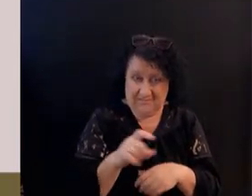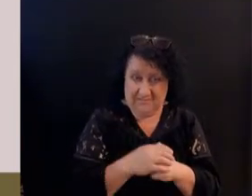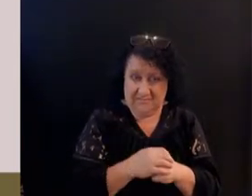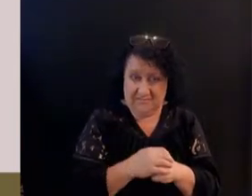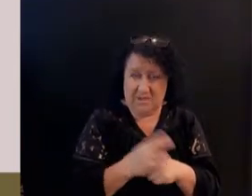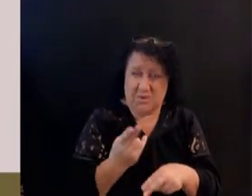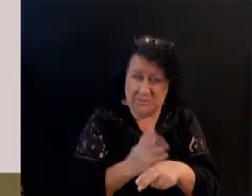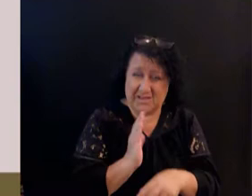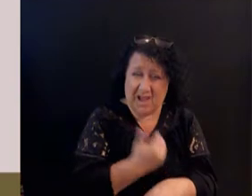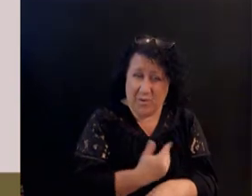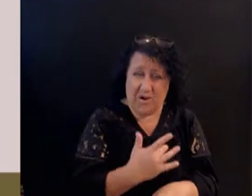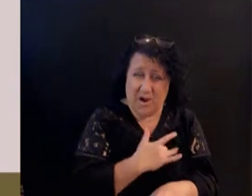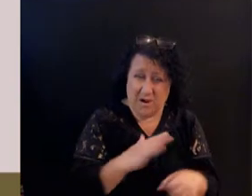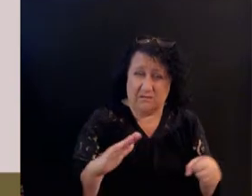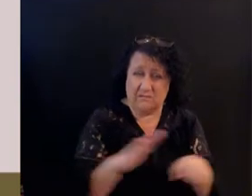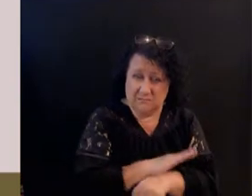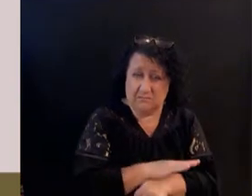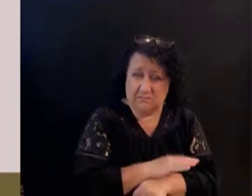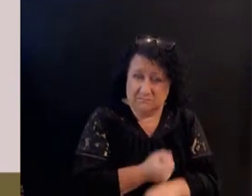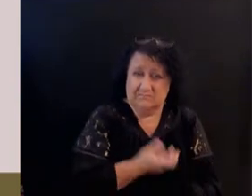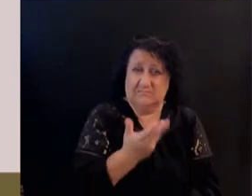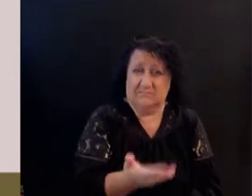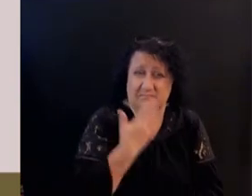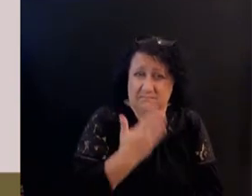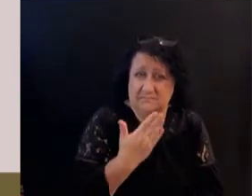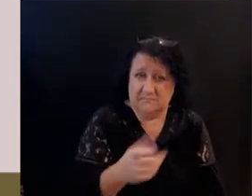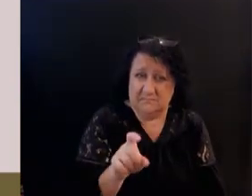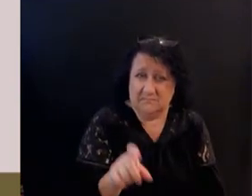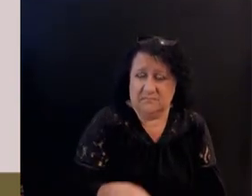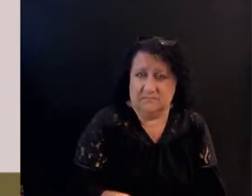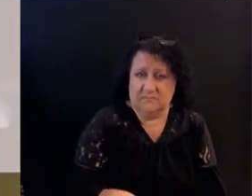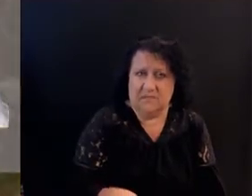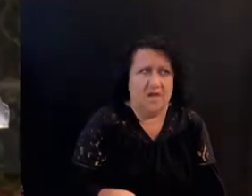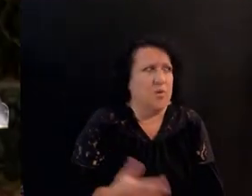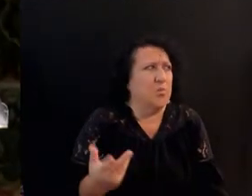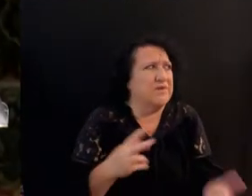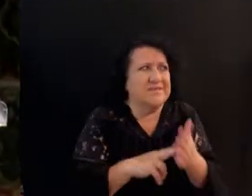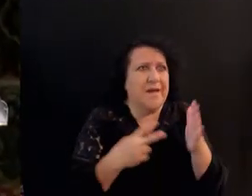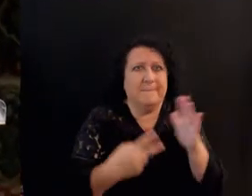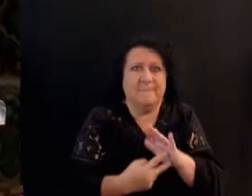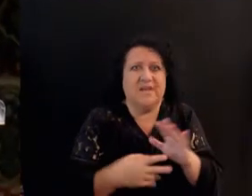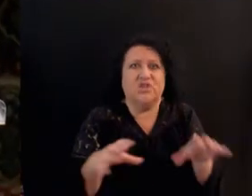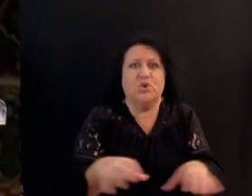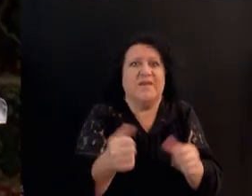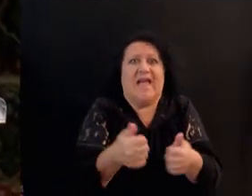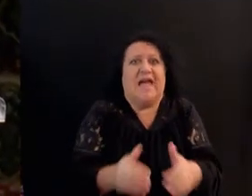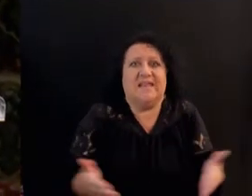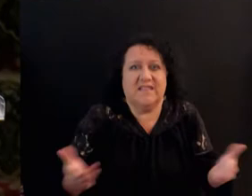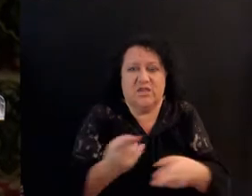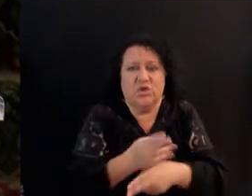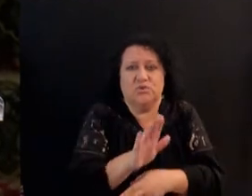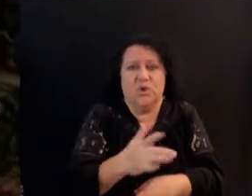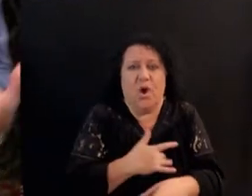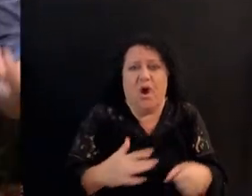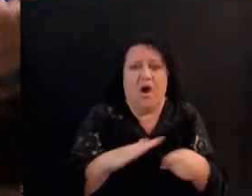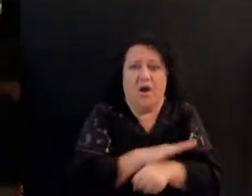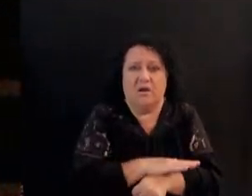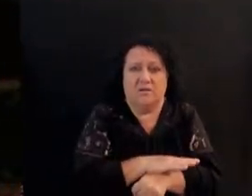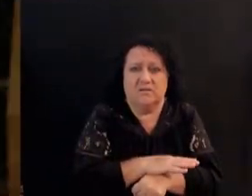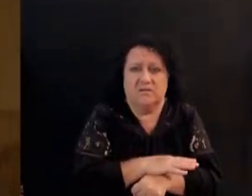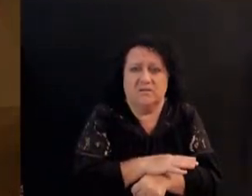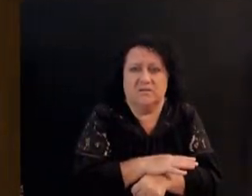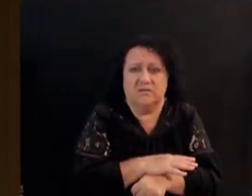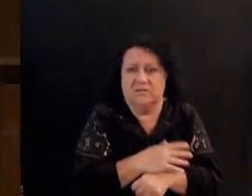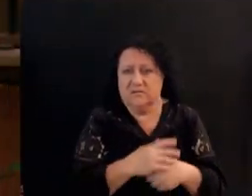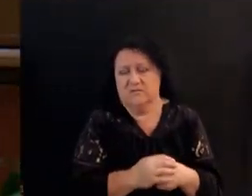With our whole heart? What does it mean to do anything with your whole heart? With the wholeness